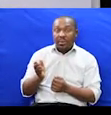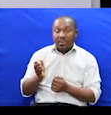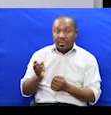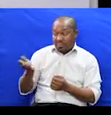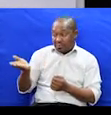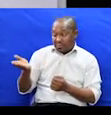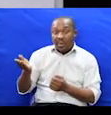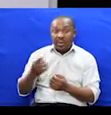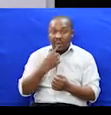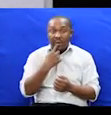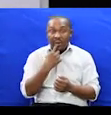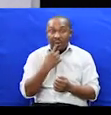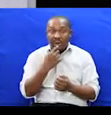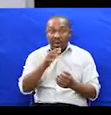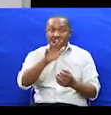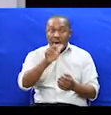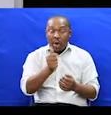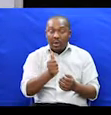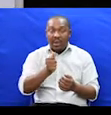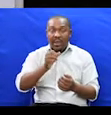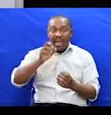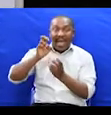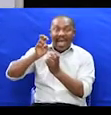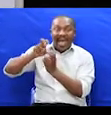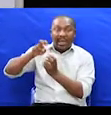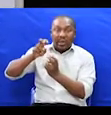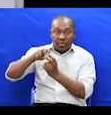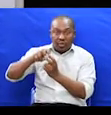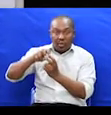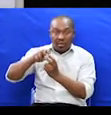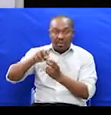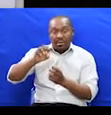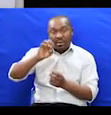he called the electron